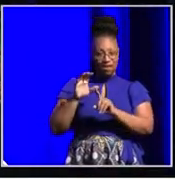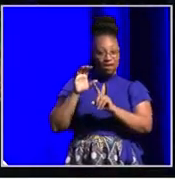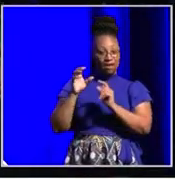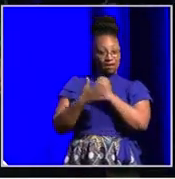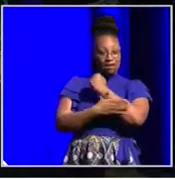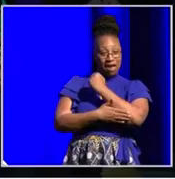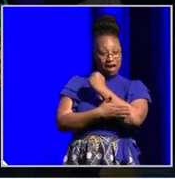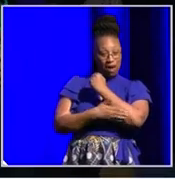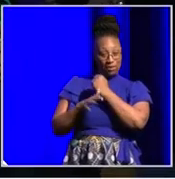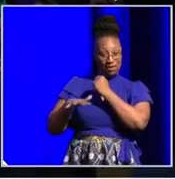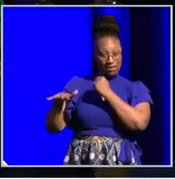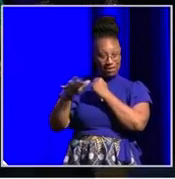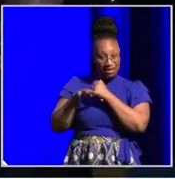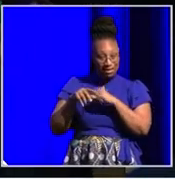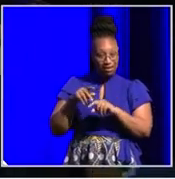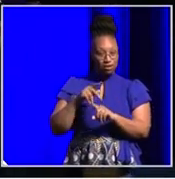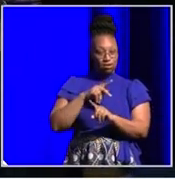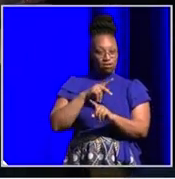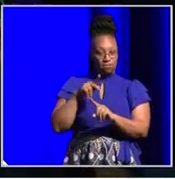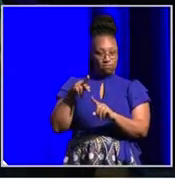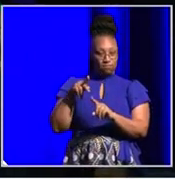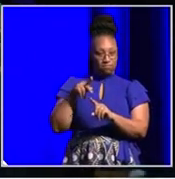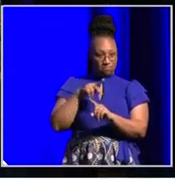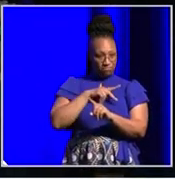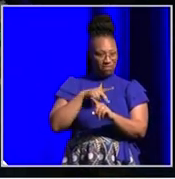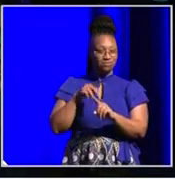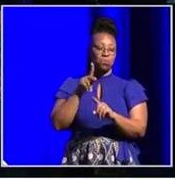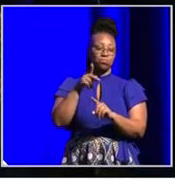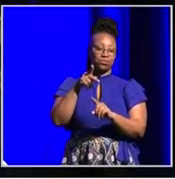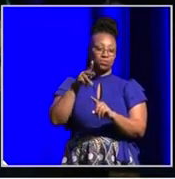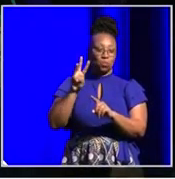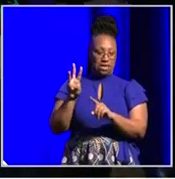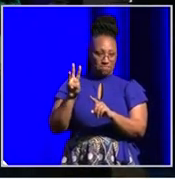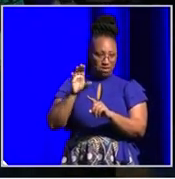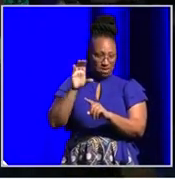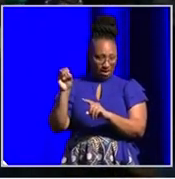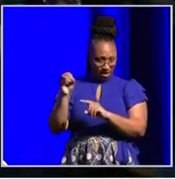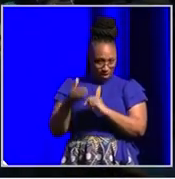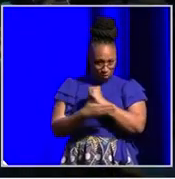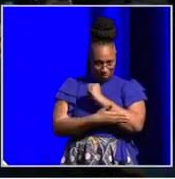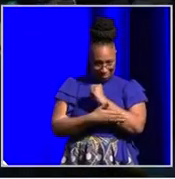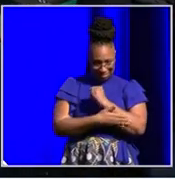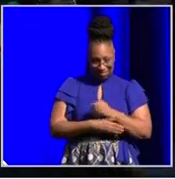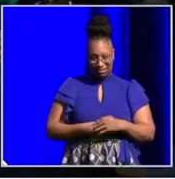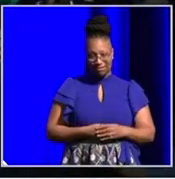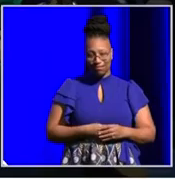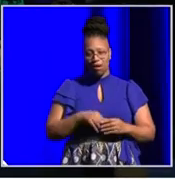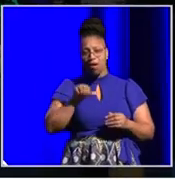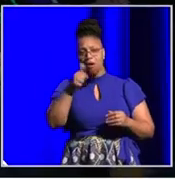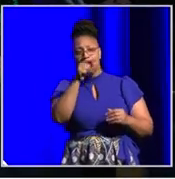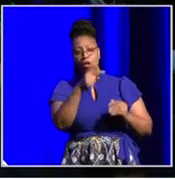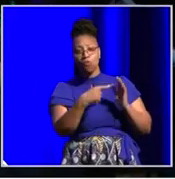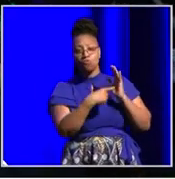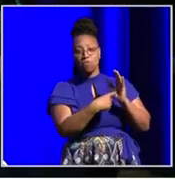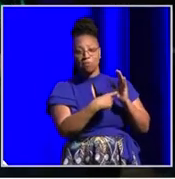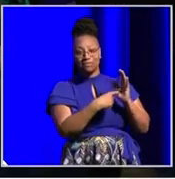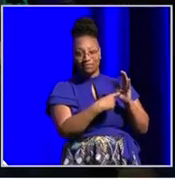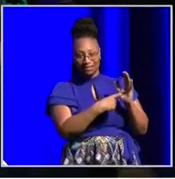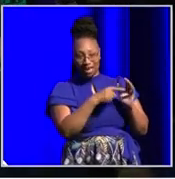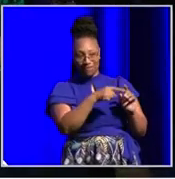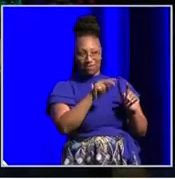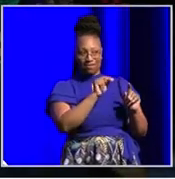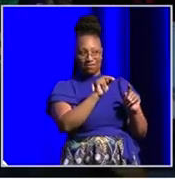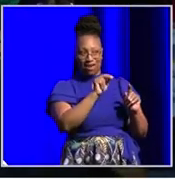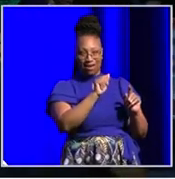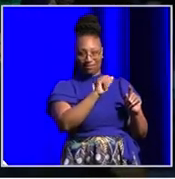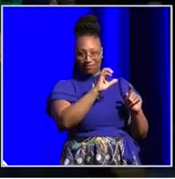County, Andrea Bailey, Regional Vice President for the NAACP, Reverend Cozy Bailey, and the Vice Mayor of the City of